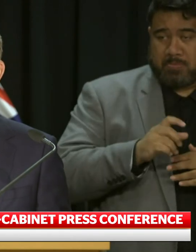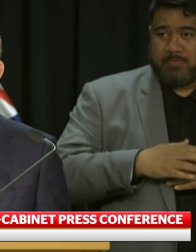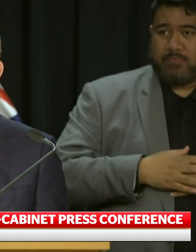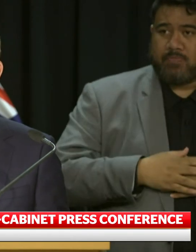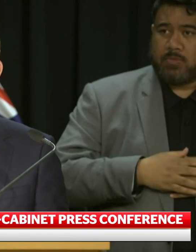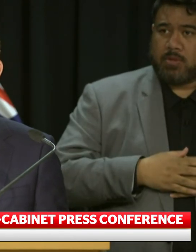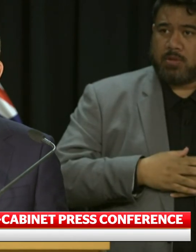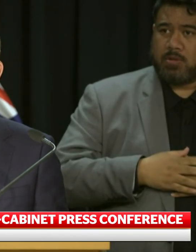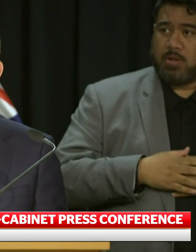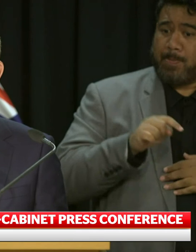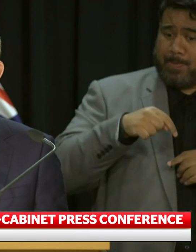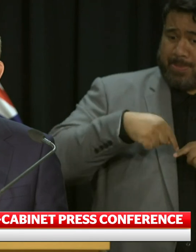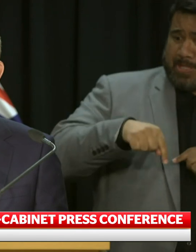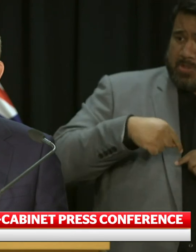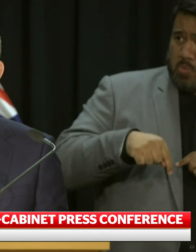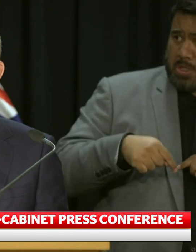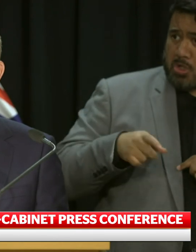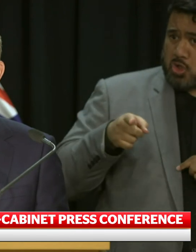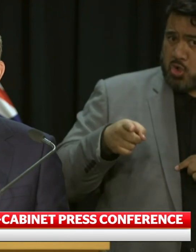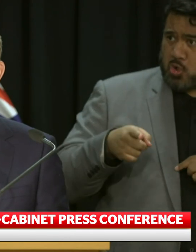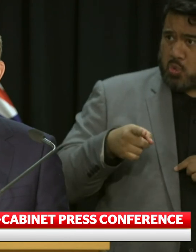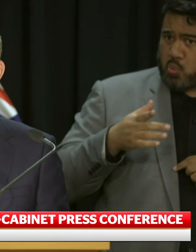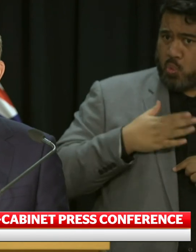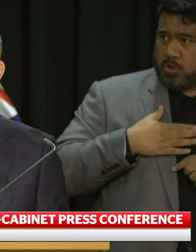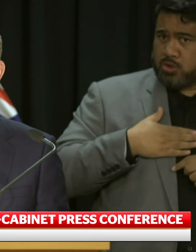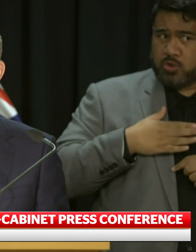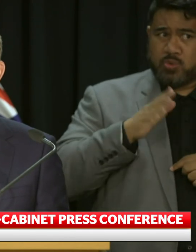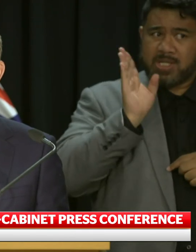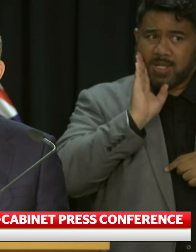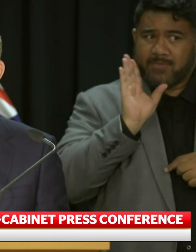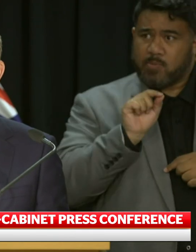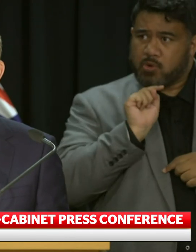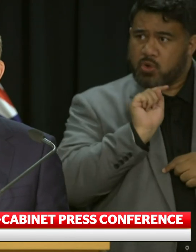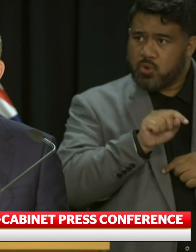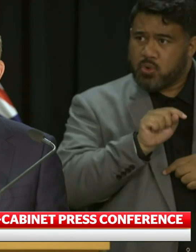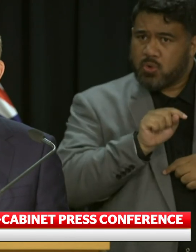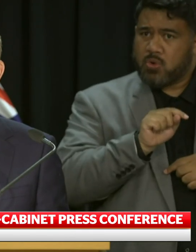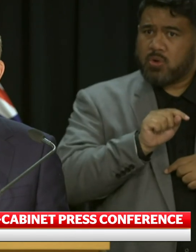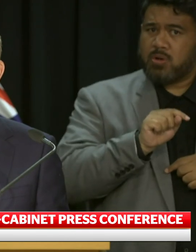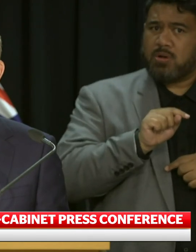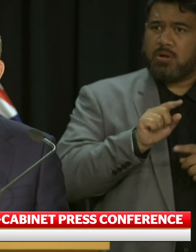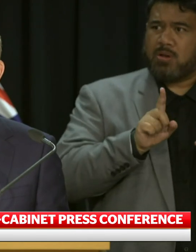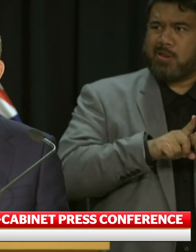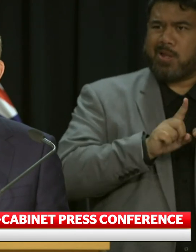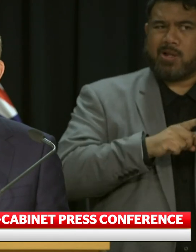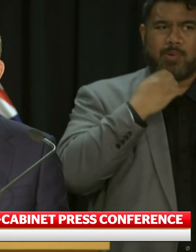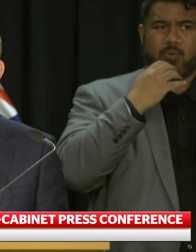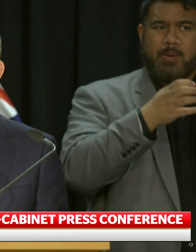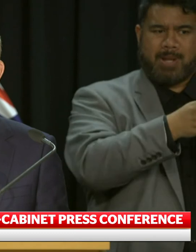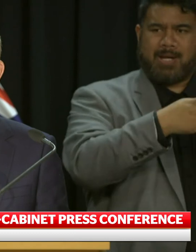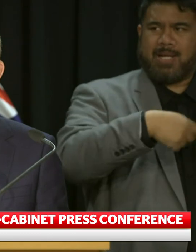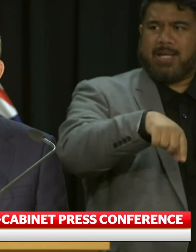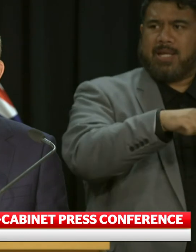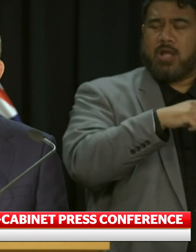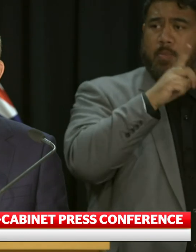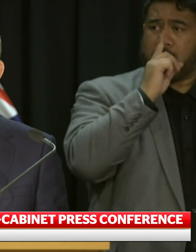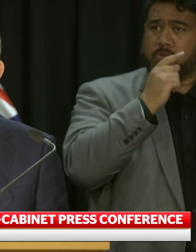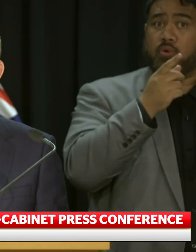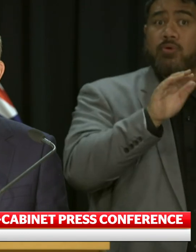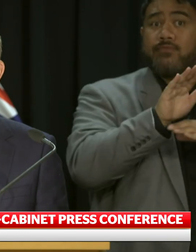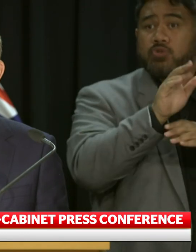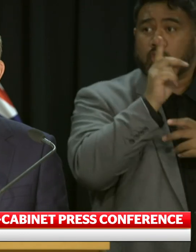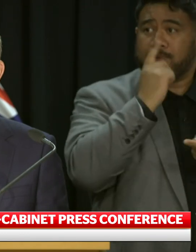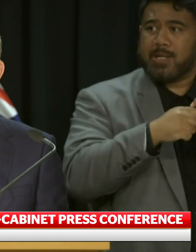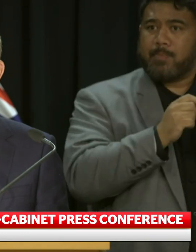sit down this week and just, I guess, hear her out, especially given the situation with Te Pāti Māori, a potential partner at